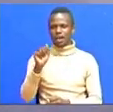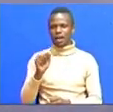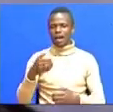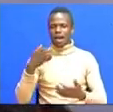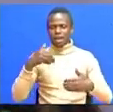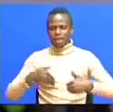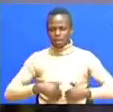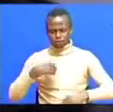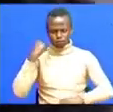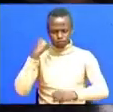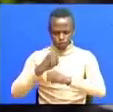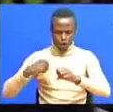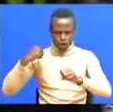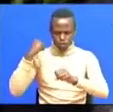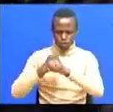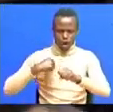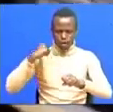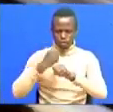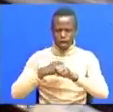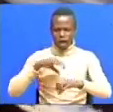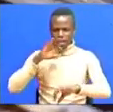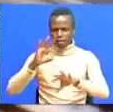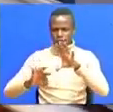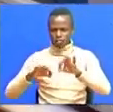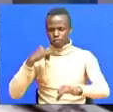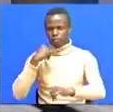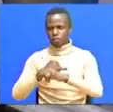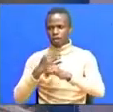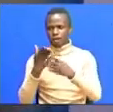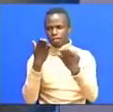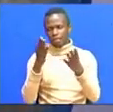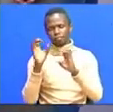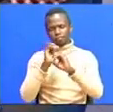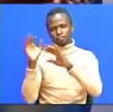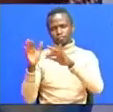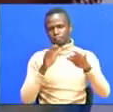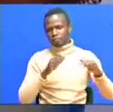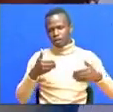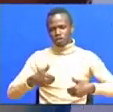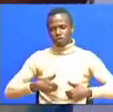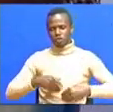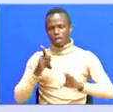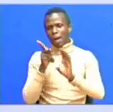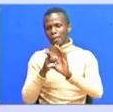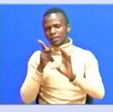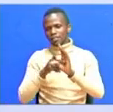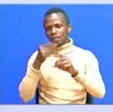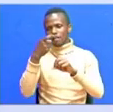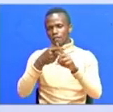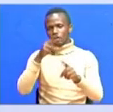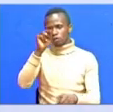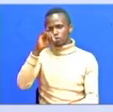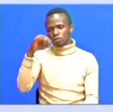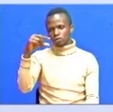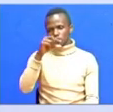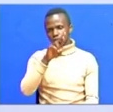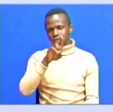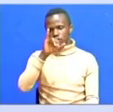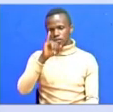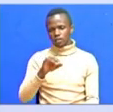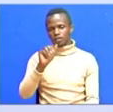to find work. Babatunde Oluwada Salomi, a Youth Hub participant from Nigeria, is a